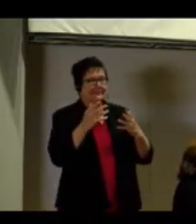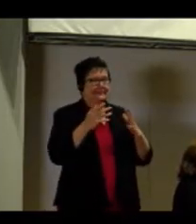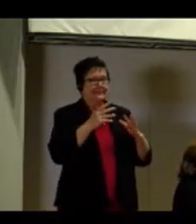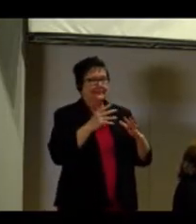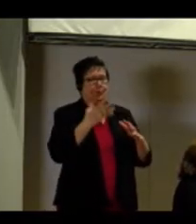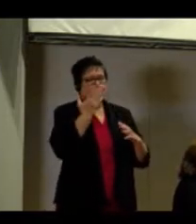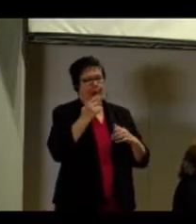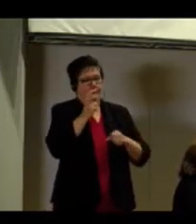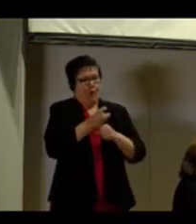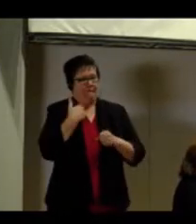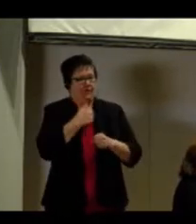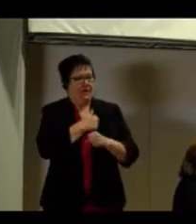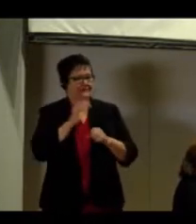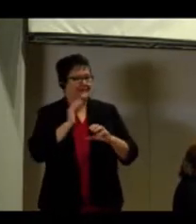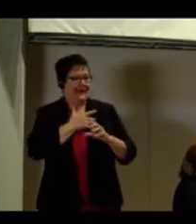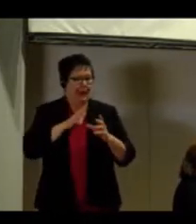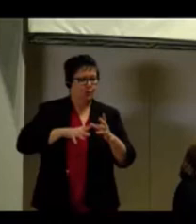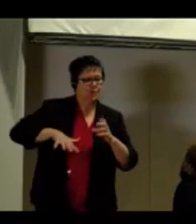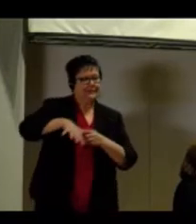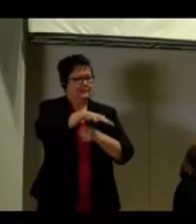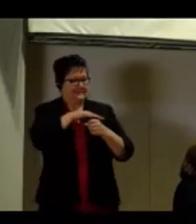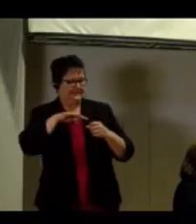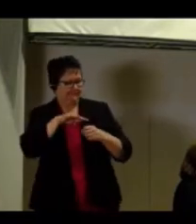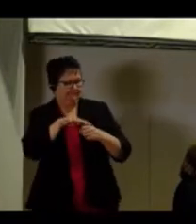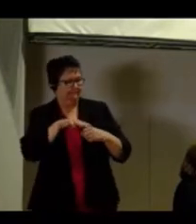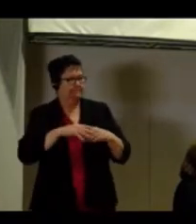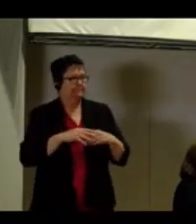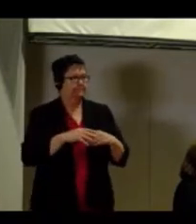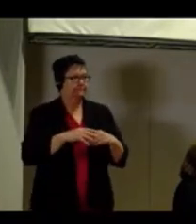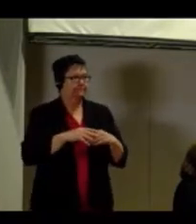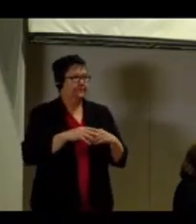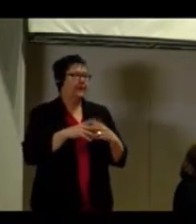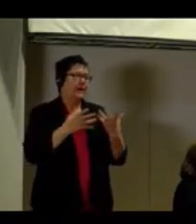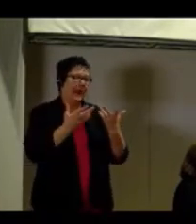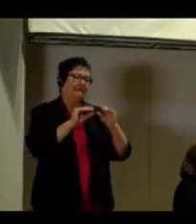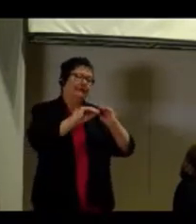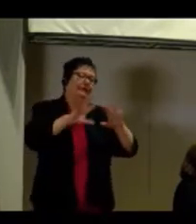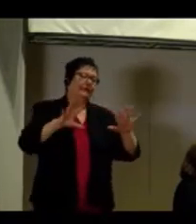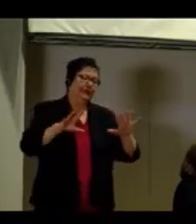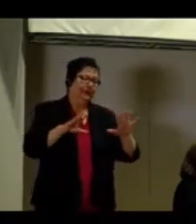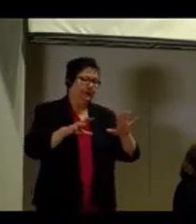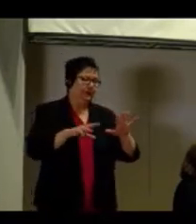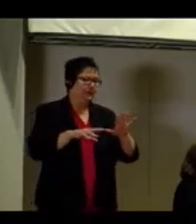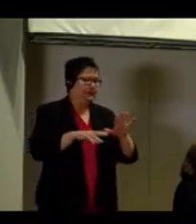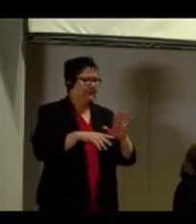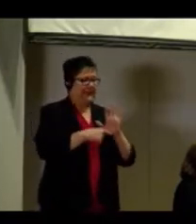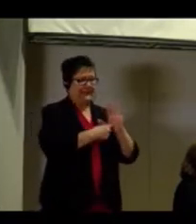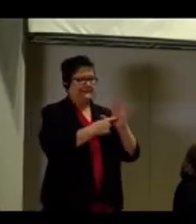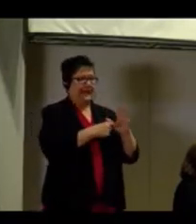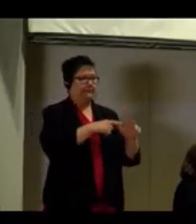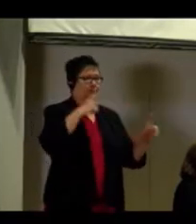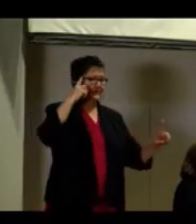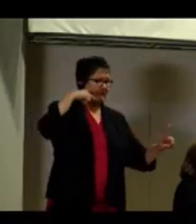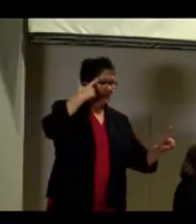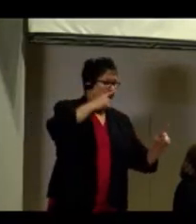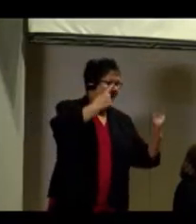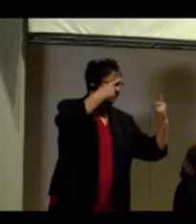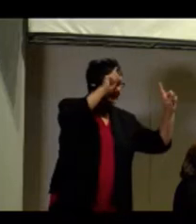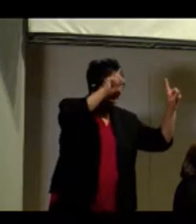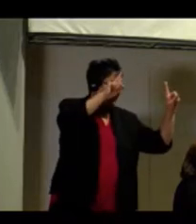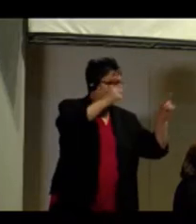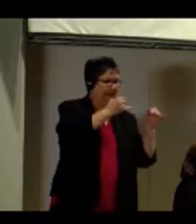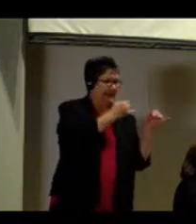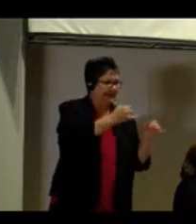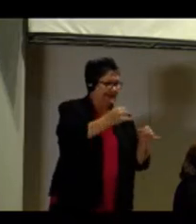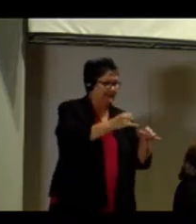a challenge. I think one, you know, there's clear examples, including in London and in Washington, of great successes of